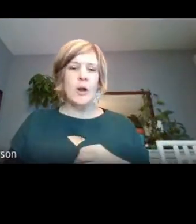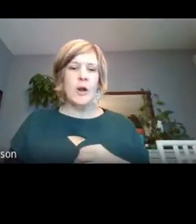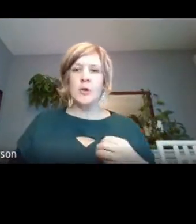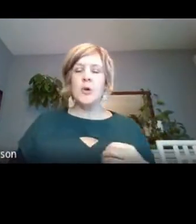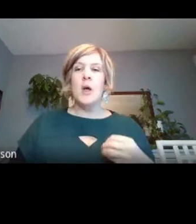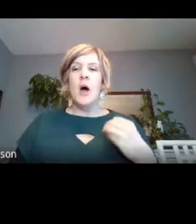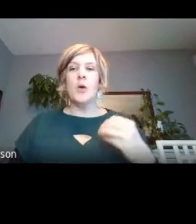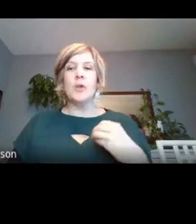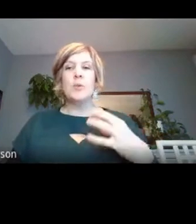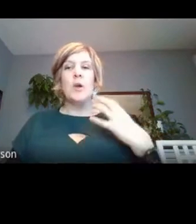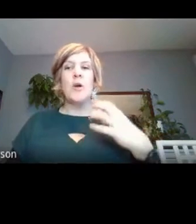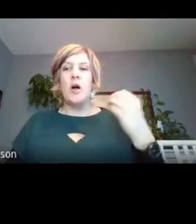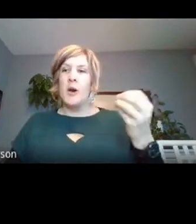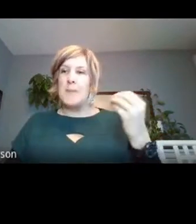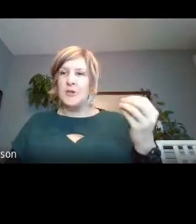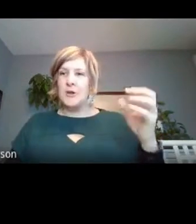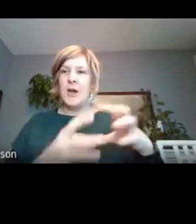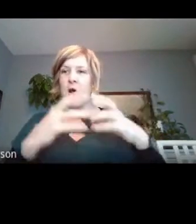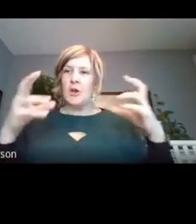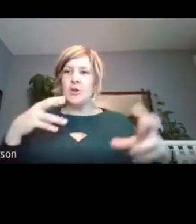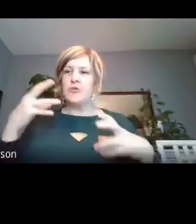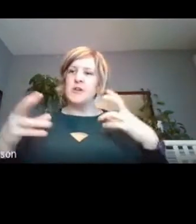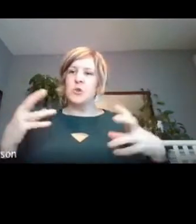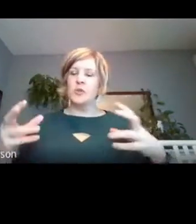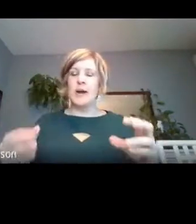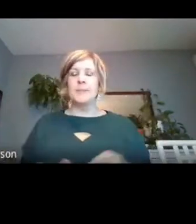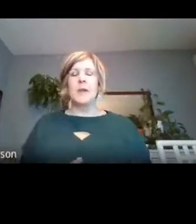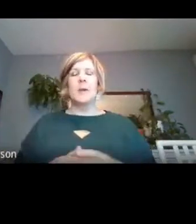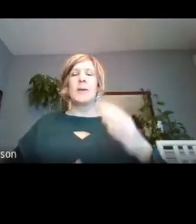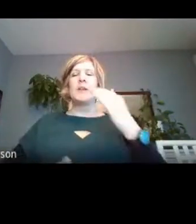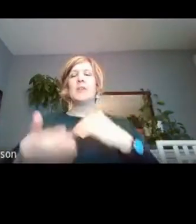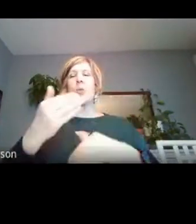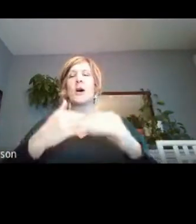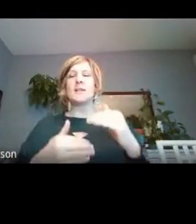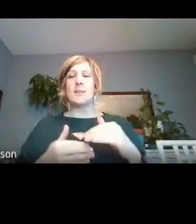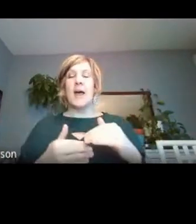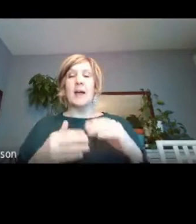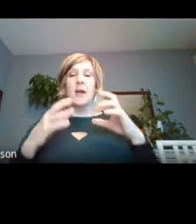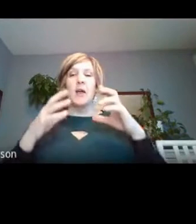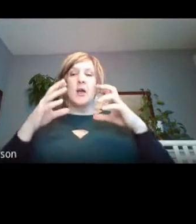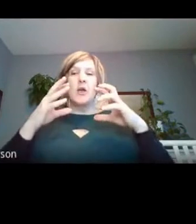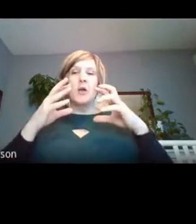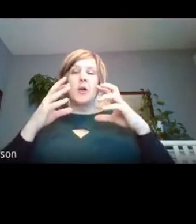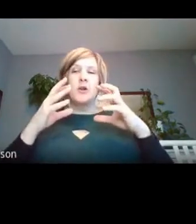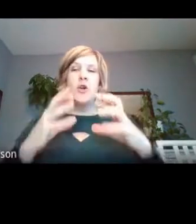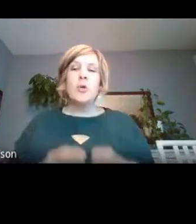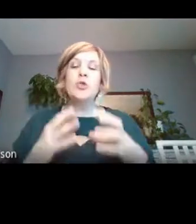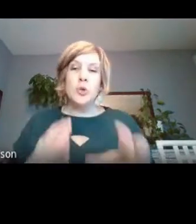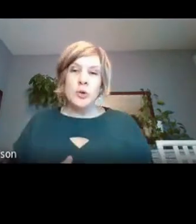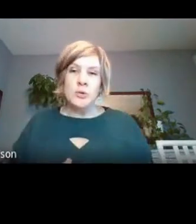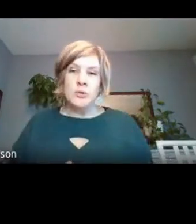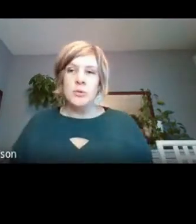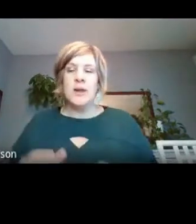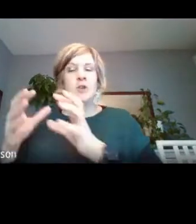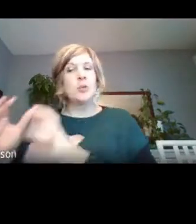square circle are really where all our magic all our new fun tools are but i mean even walk a step back no